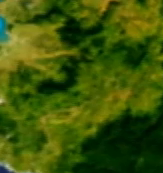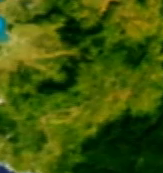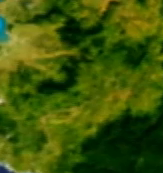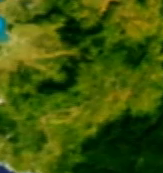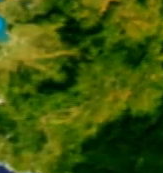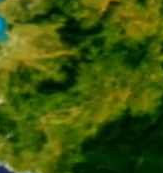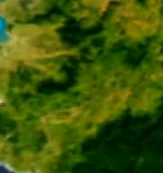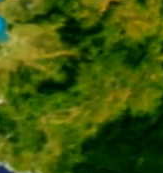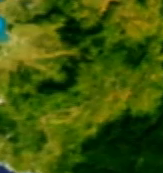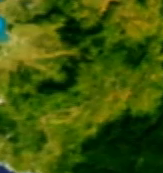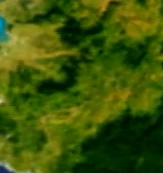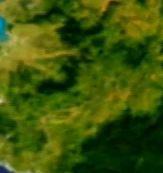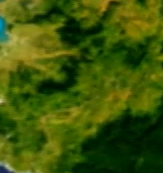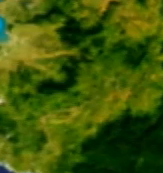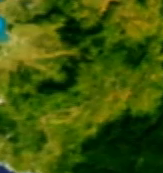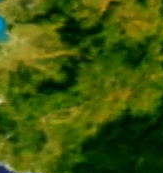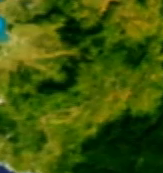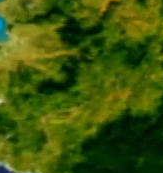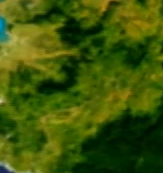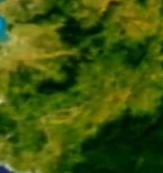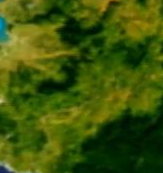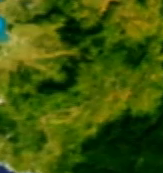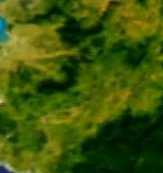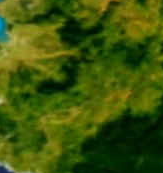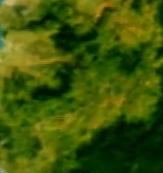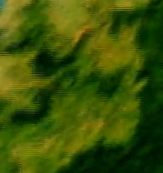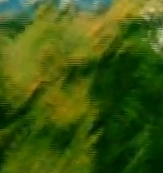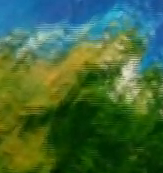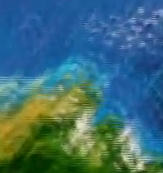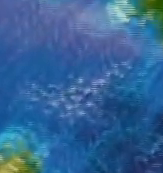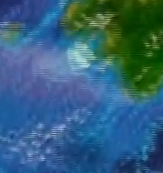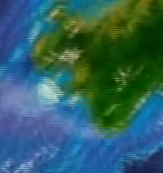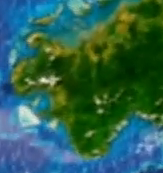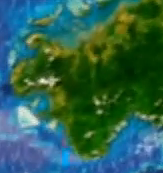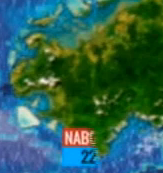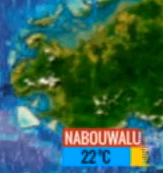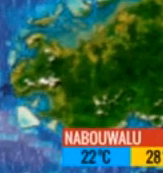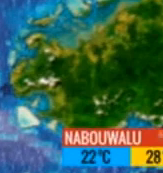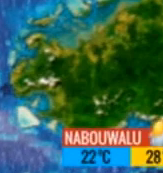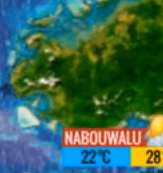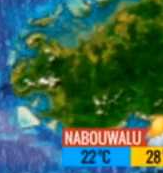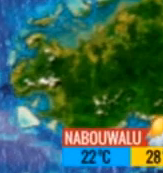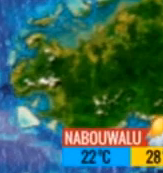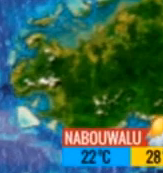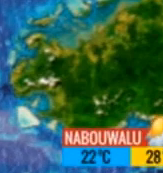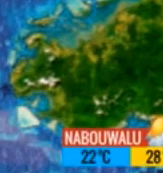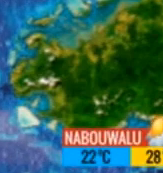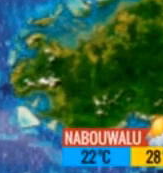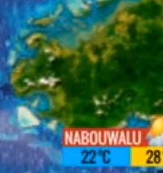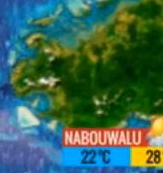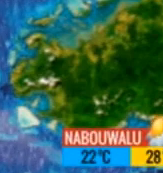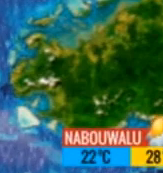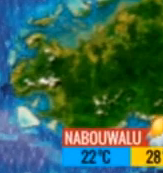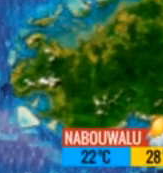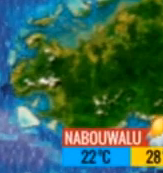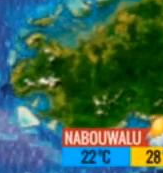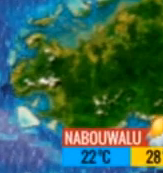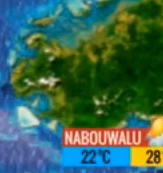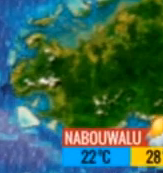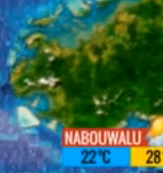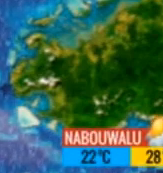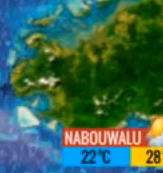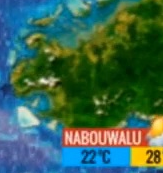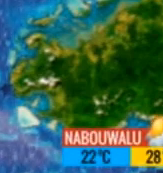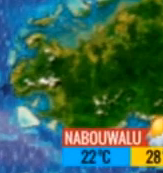heavy downpour. All this rain could cause flash flooding in low-lying areas. And up north, rain bands